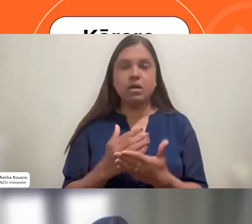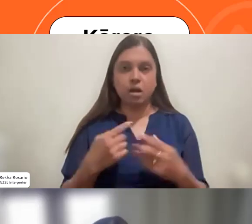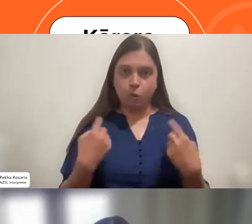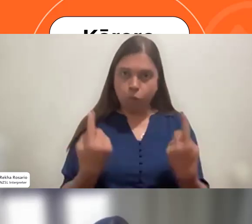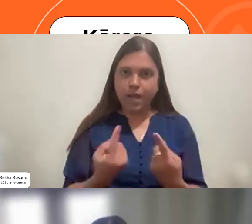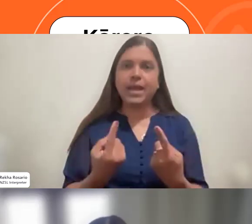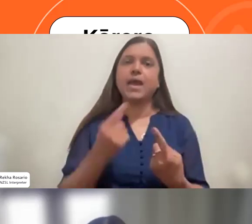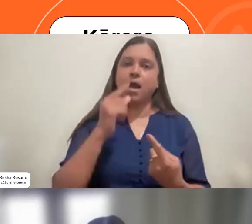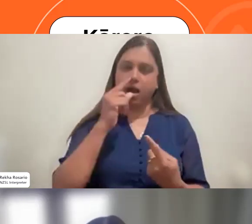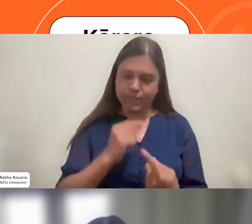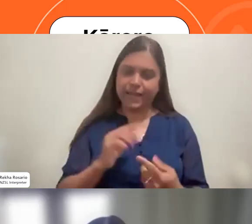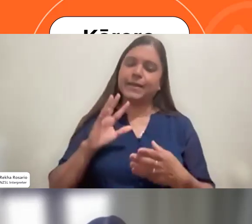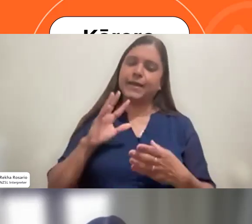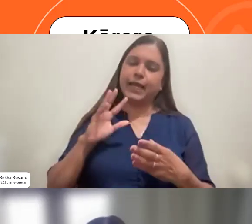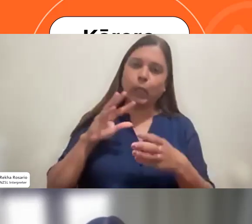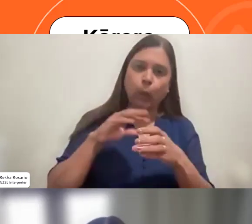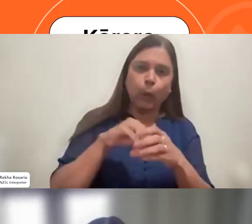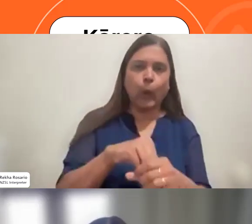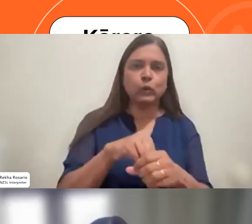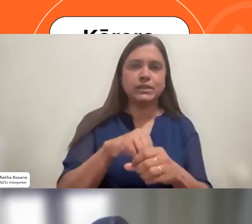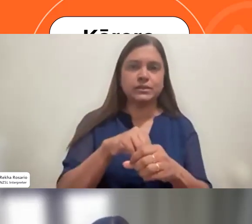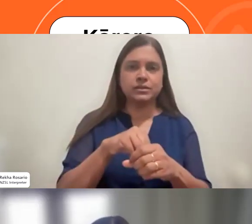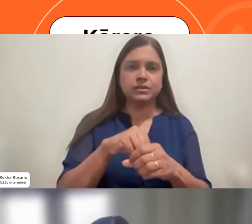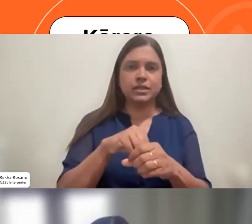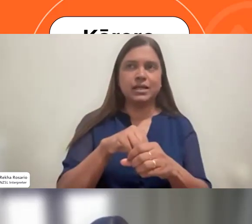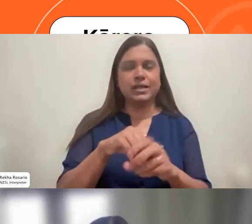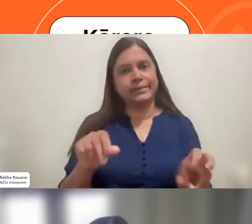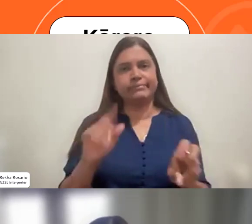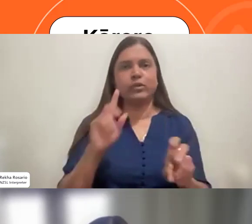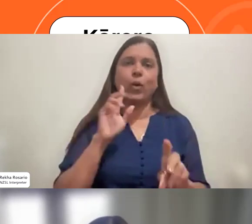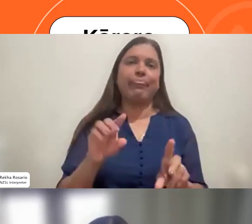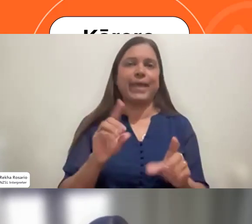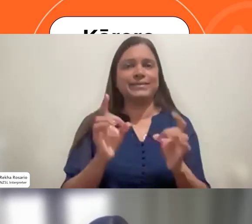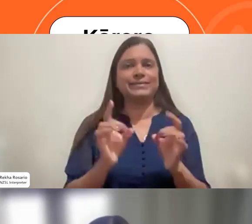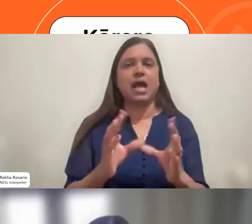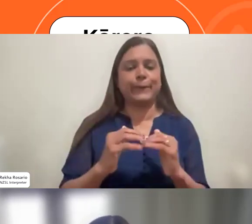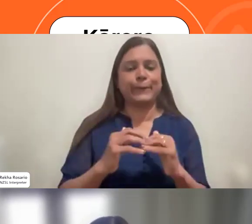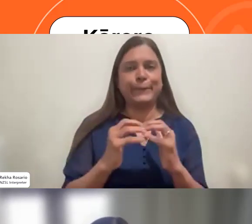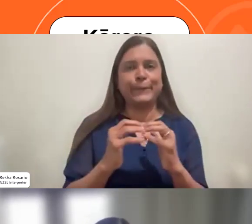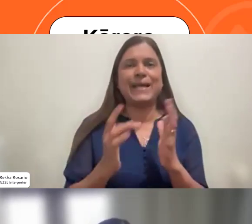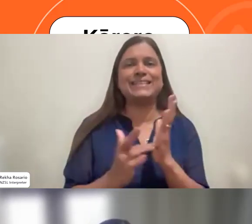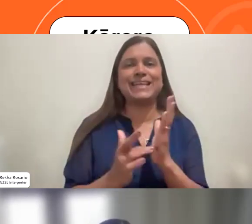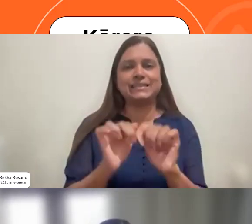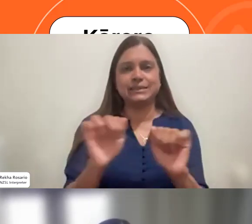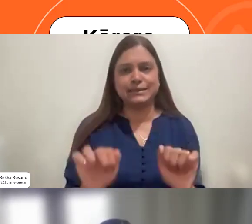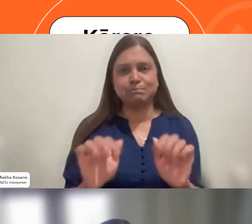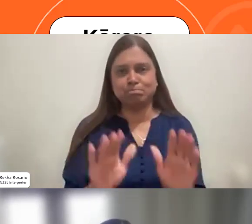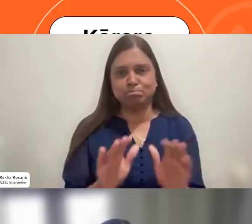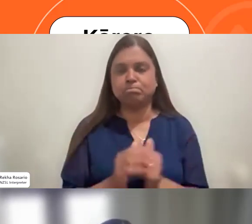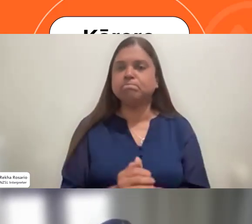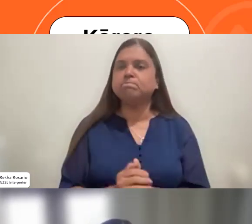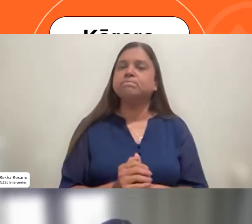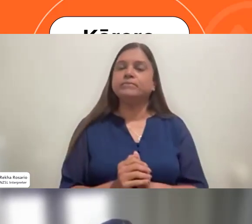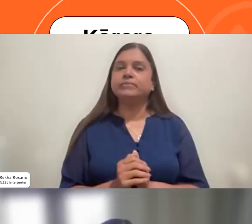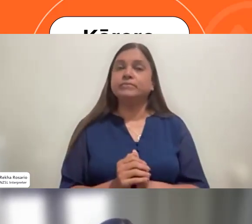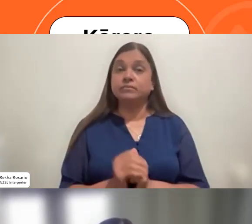being included in these tech systems. I also think that So